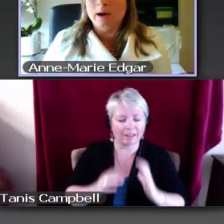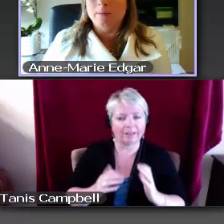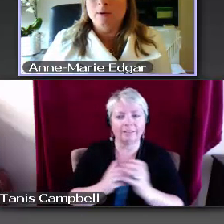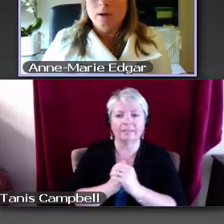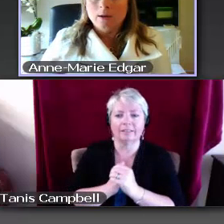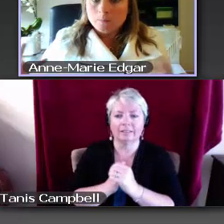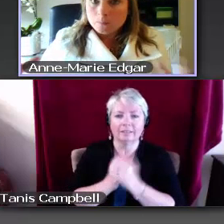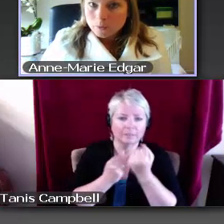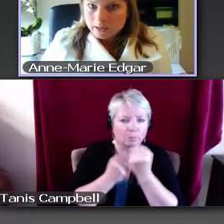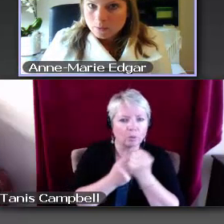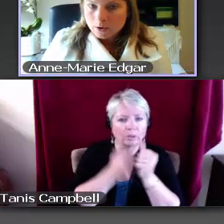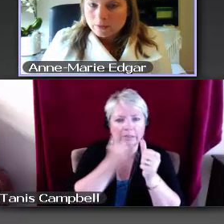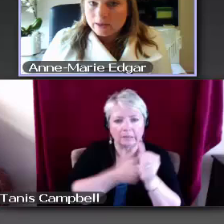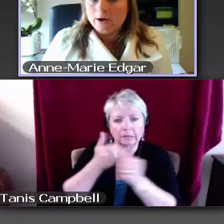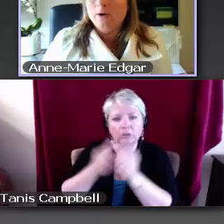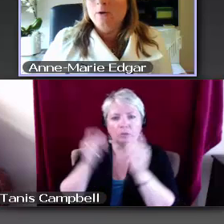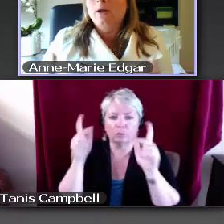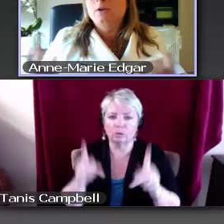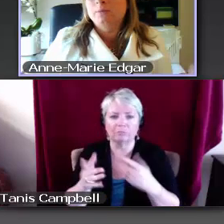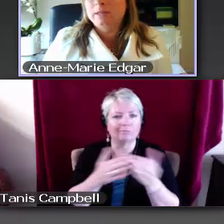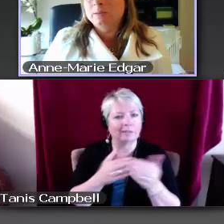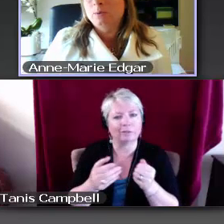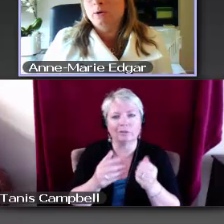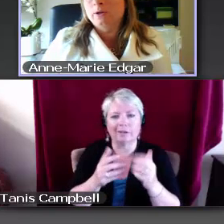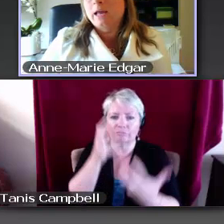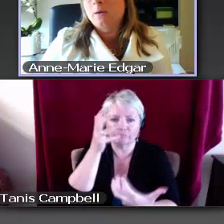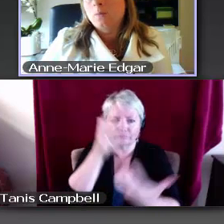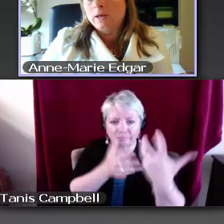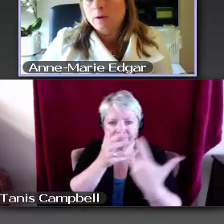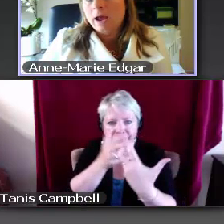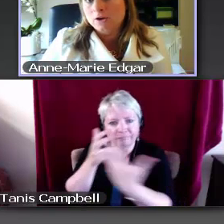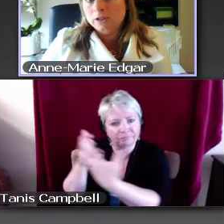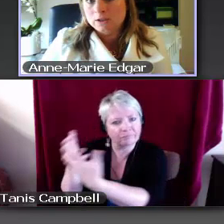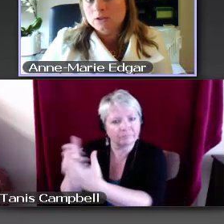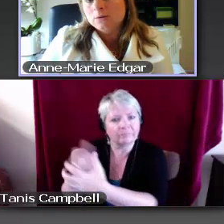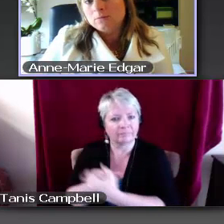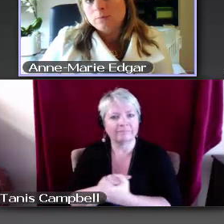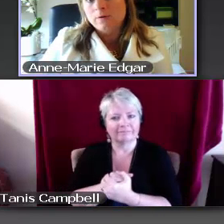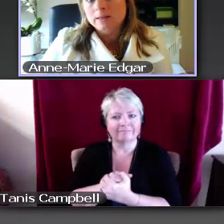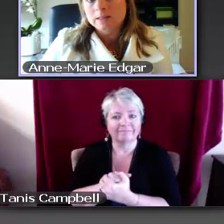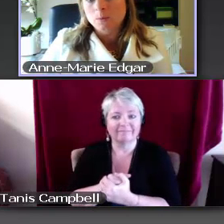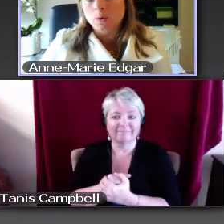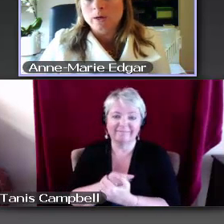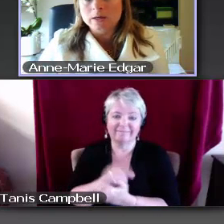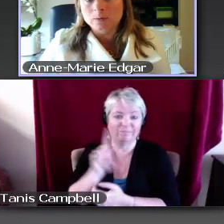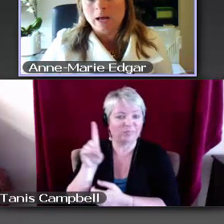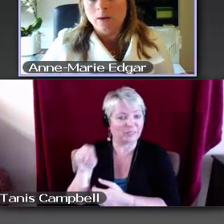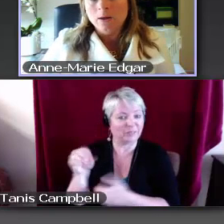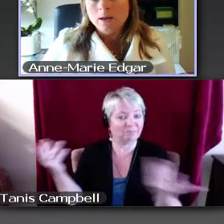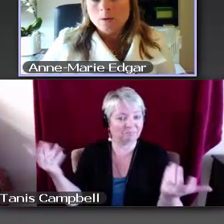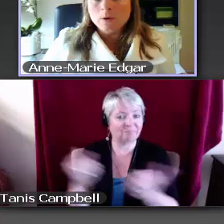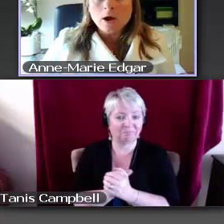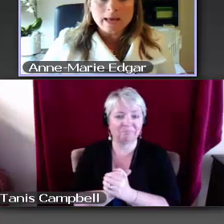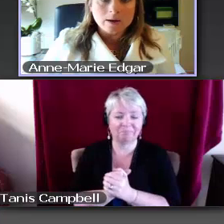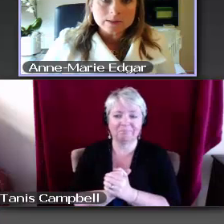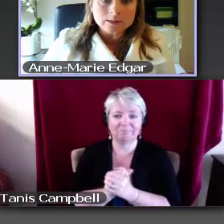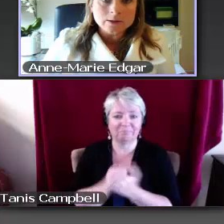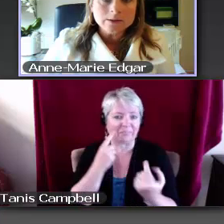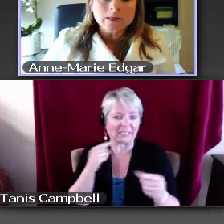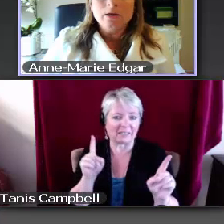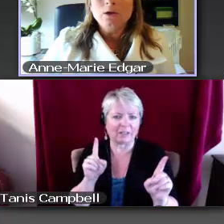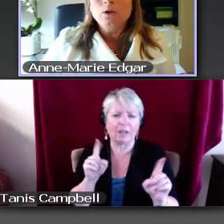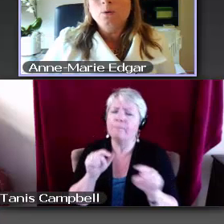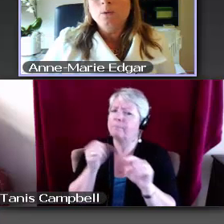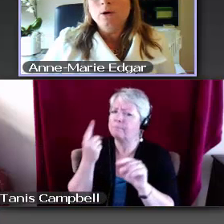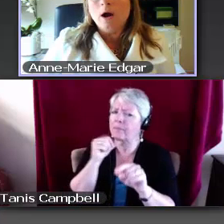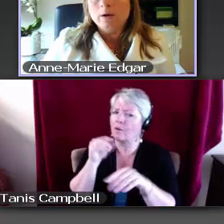in the program, we are there to be supported, and we actually do provide support as well. We're not